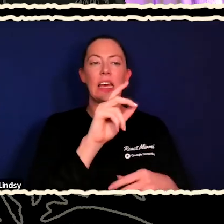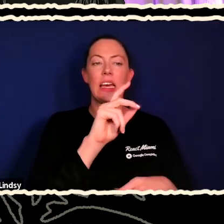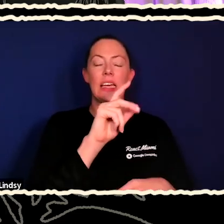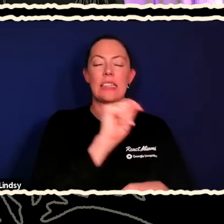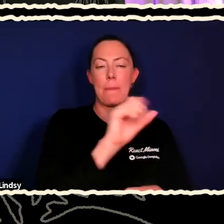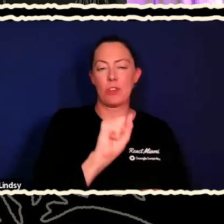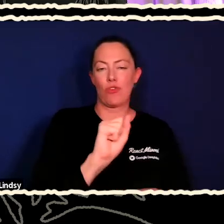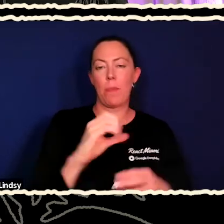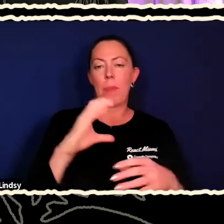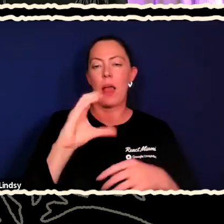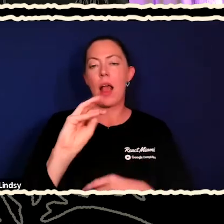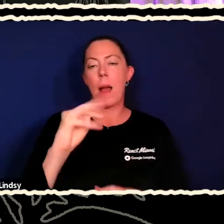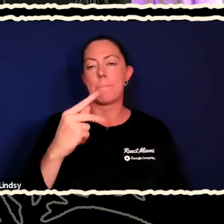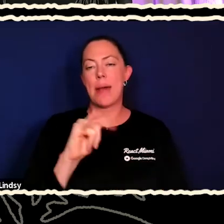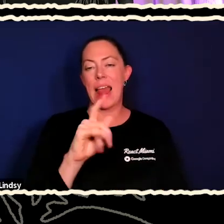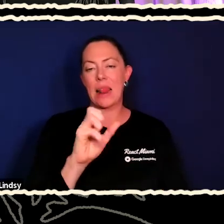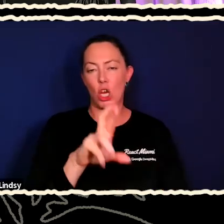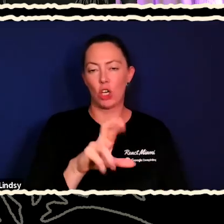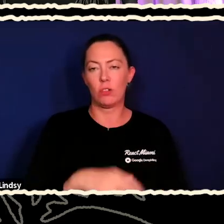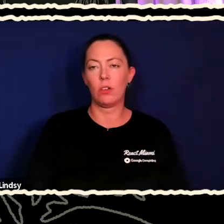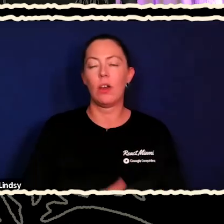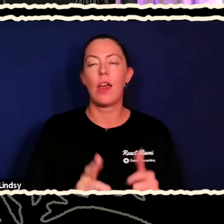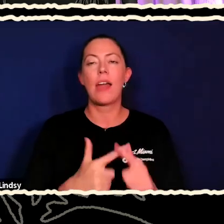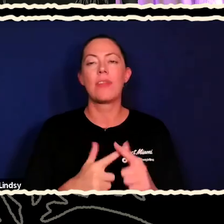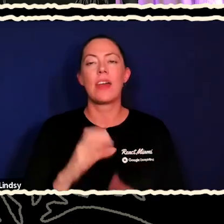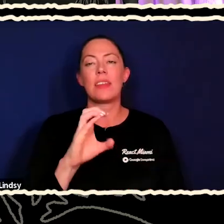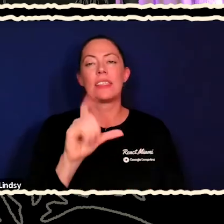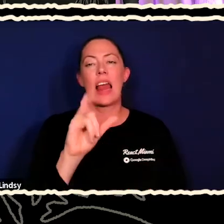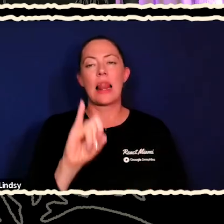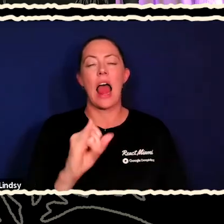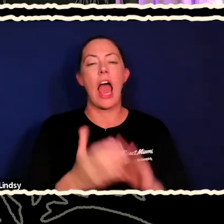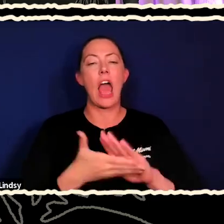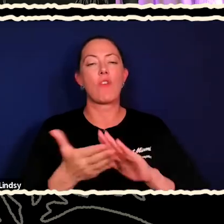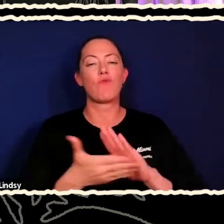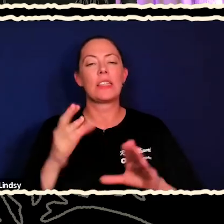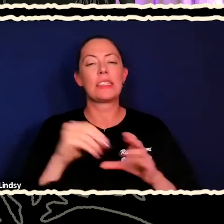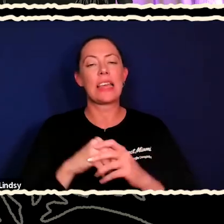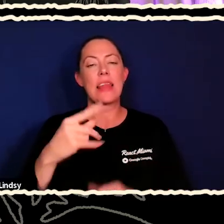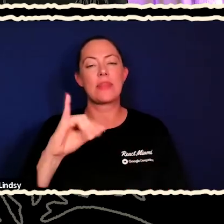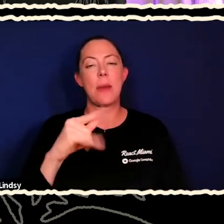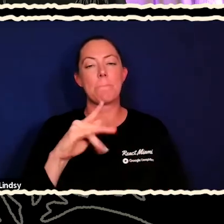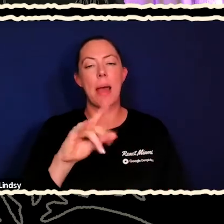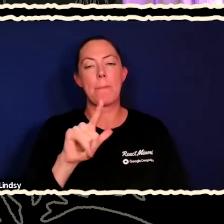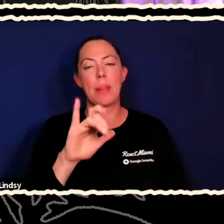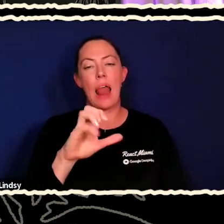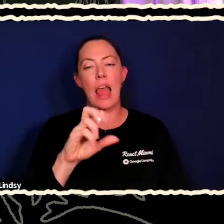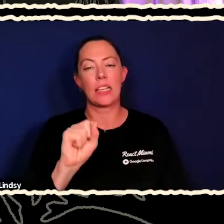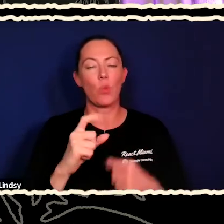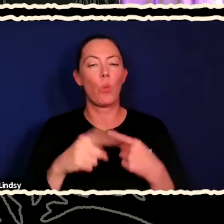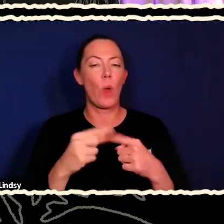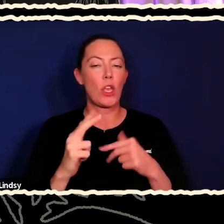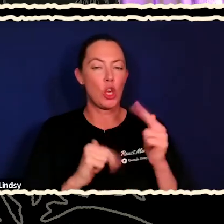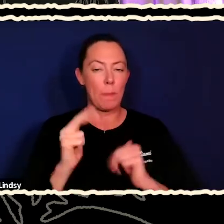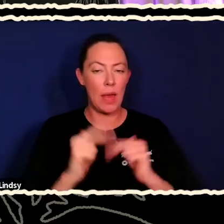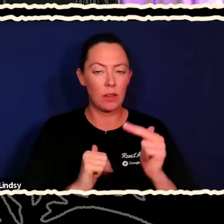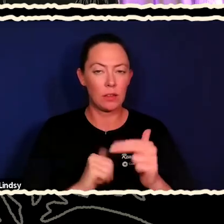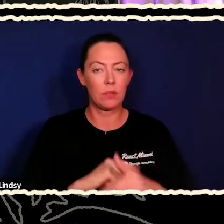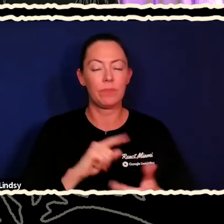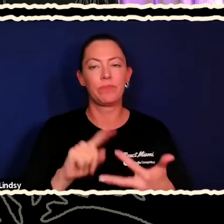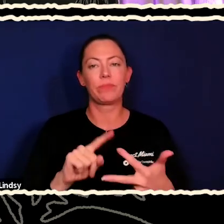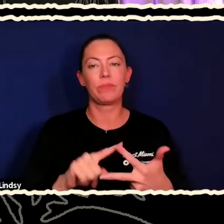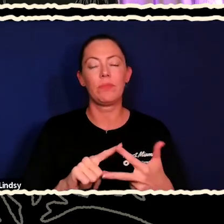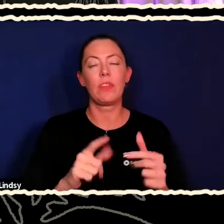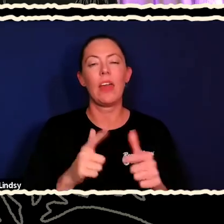to your dependencies. The CLI is what runs on your CI pipelines when you build. And number 2, we have the type checker language